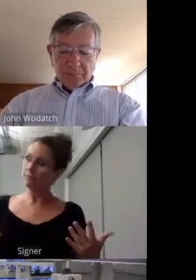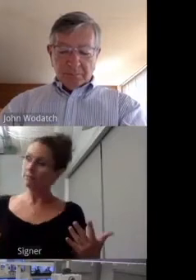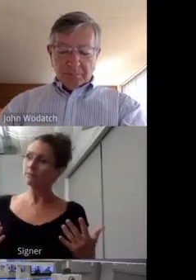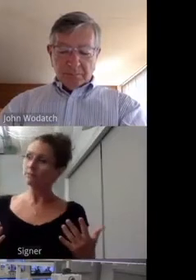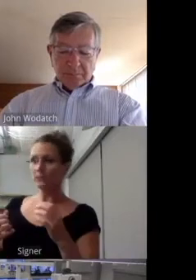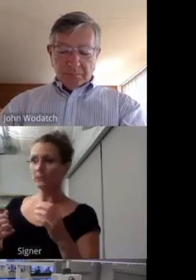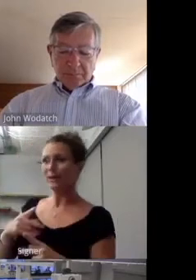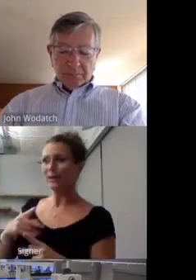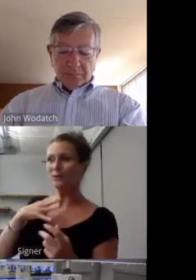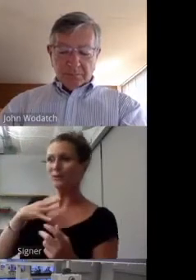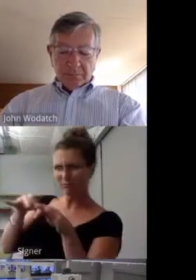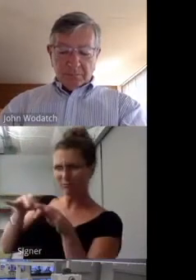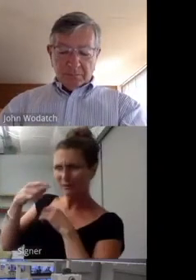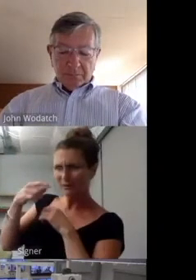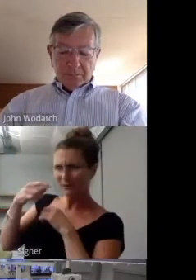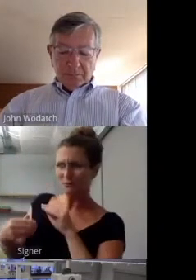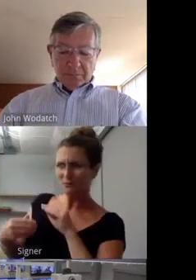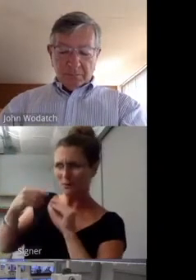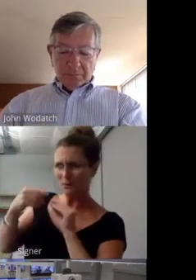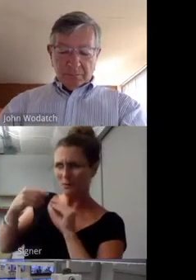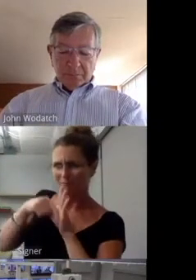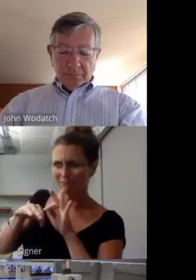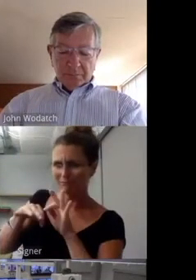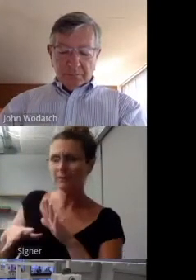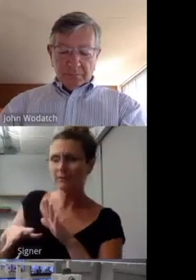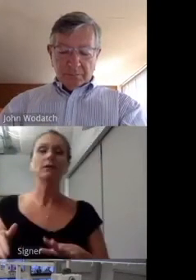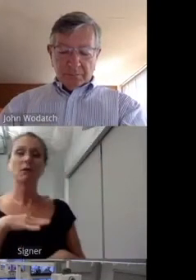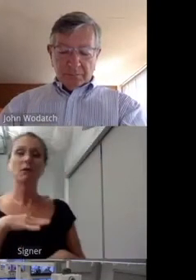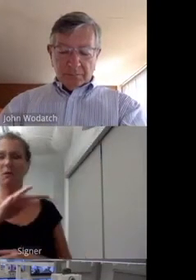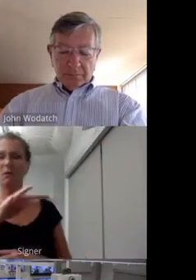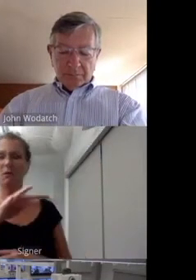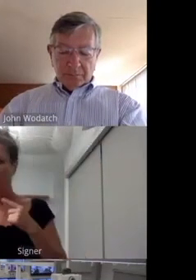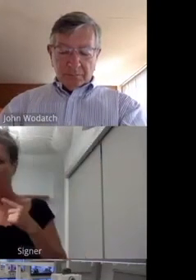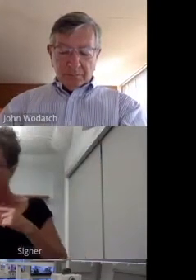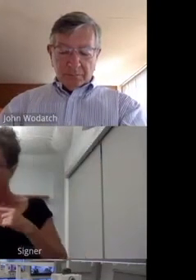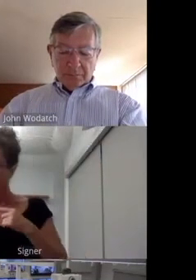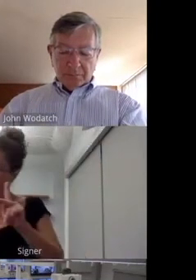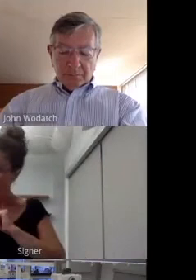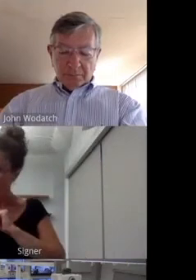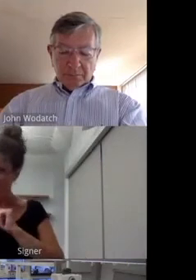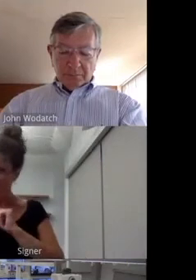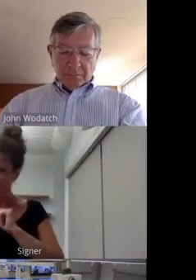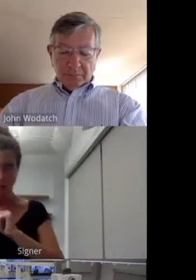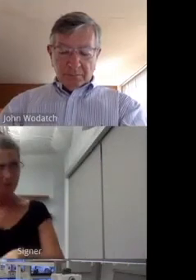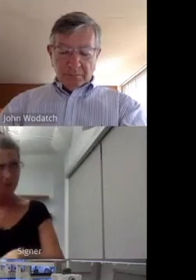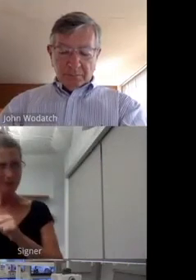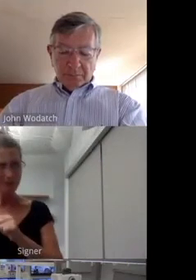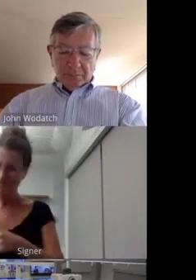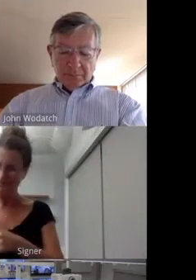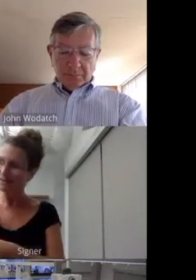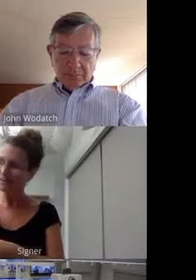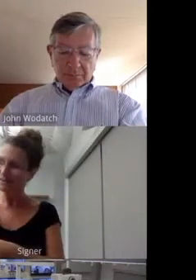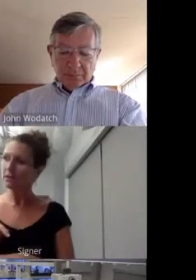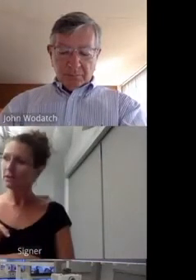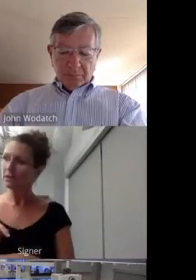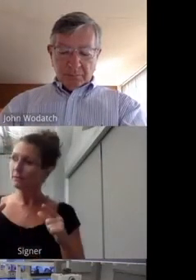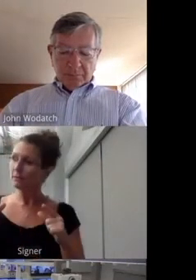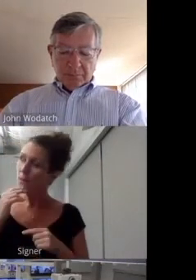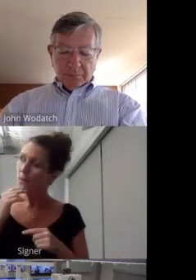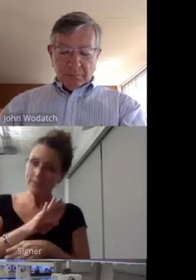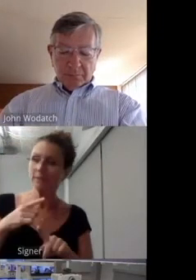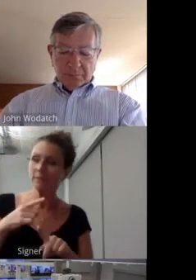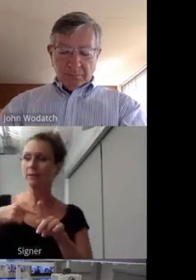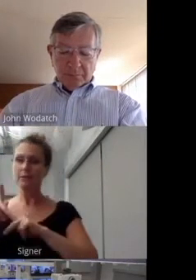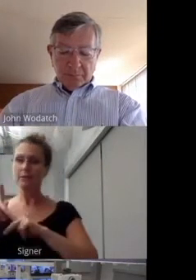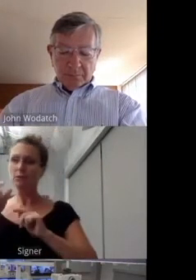40 to 50 people, if I remember correctly, from all big and small business, as well as people representing different disability groups, as well as